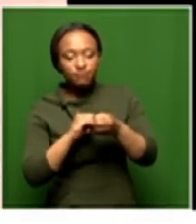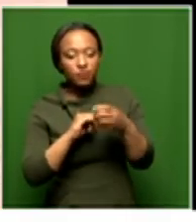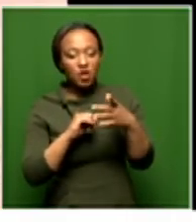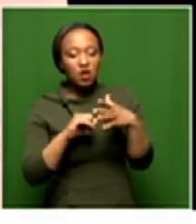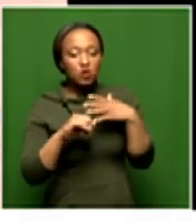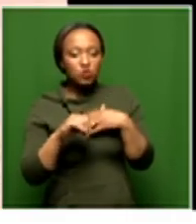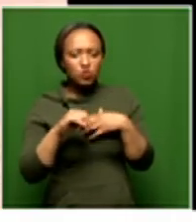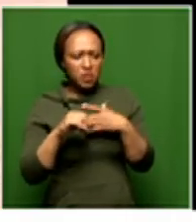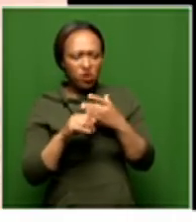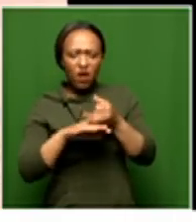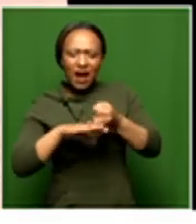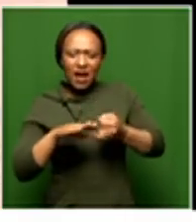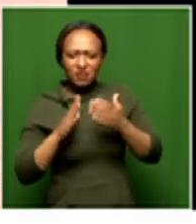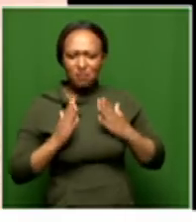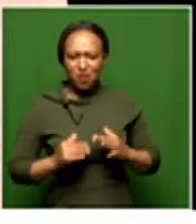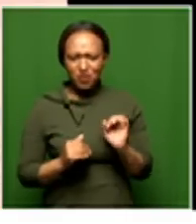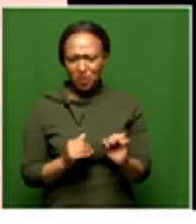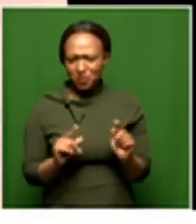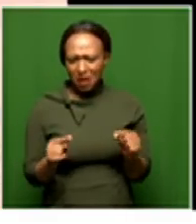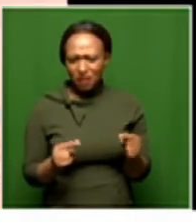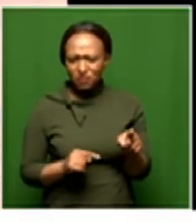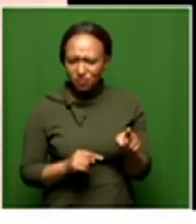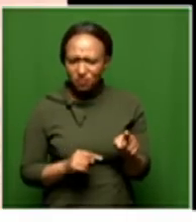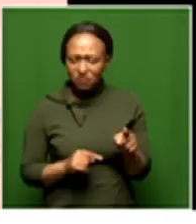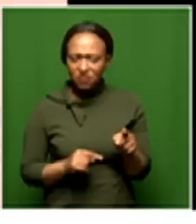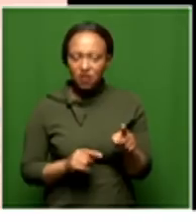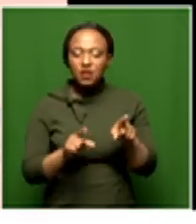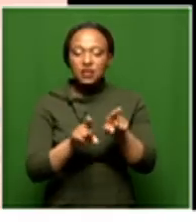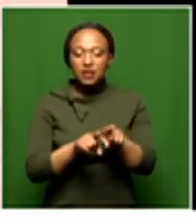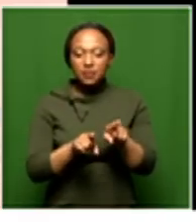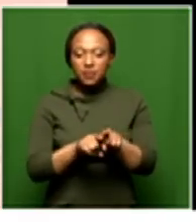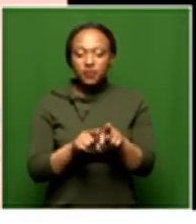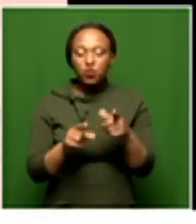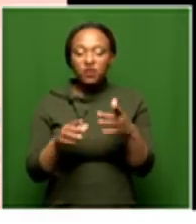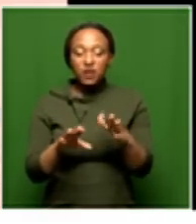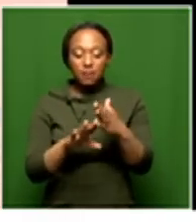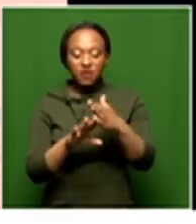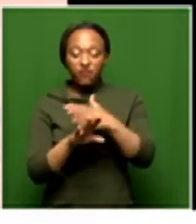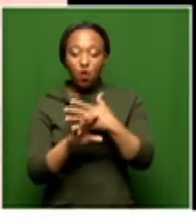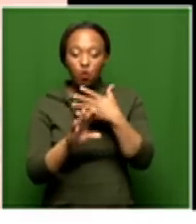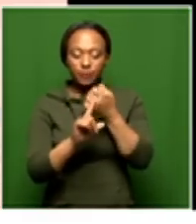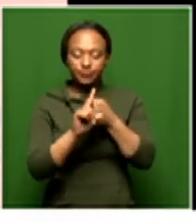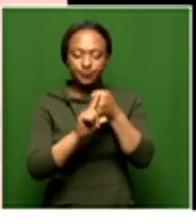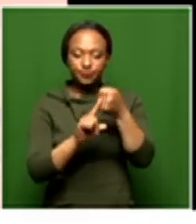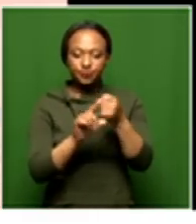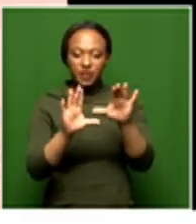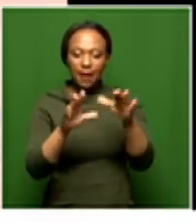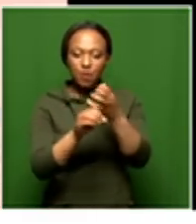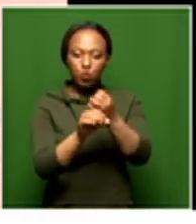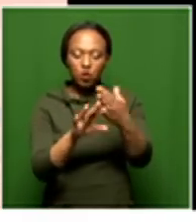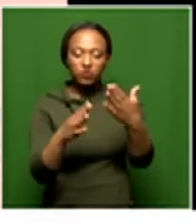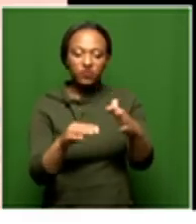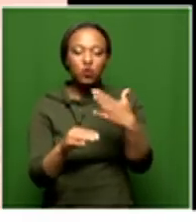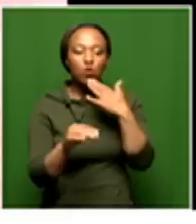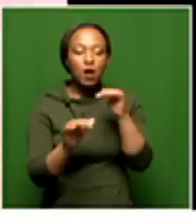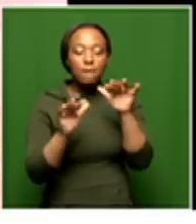cut on your own body. So it's the same thing that, in fact, we launched a campaign as a Communist Party. We called it the Public